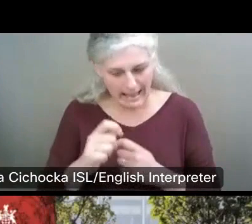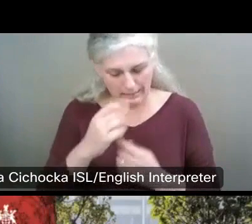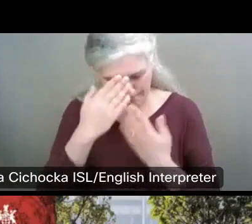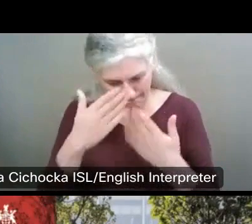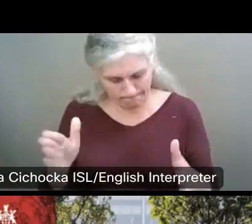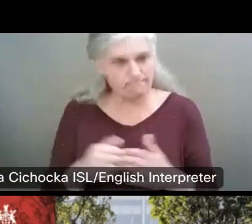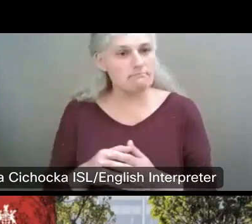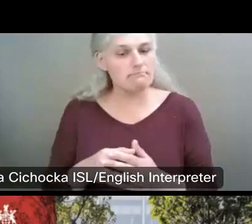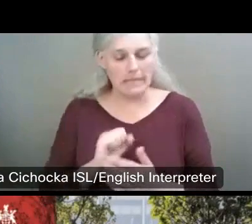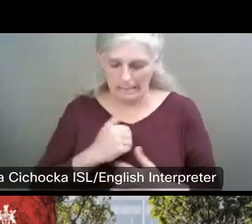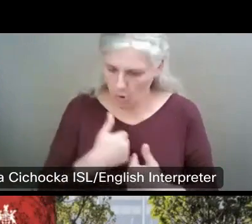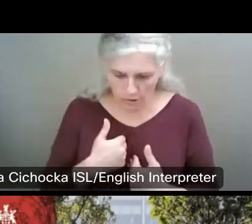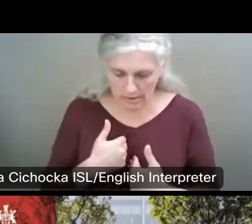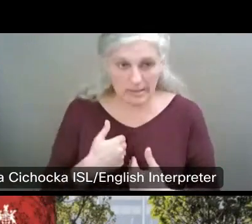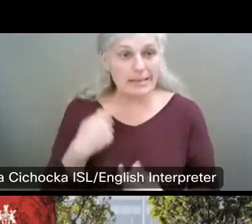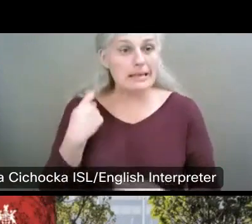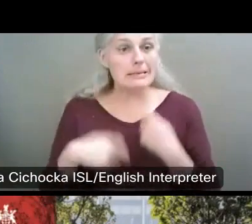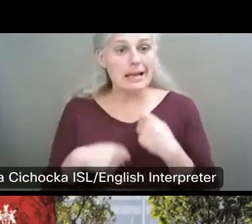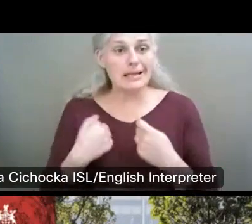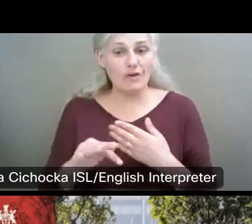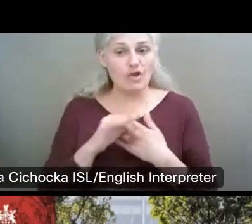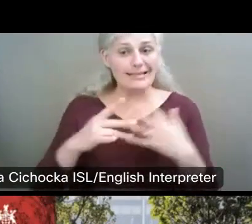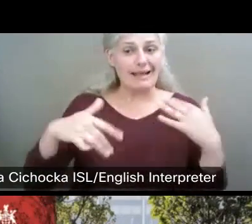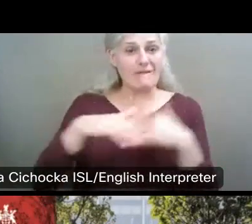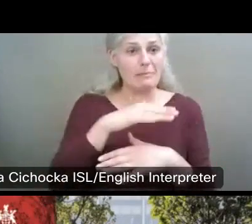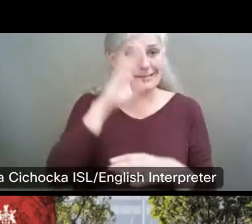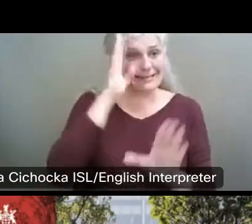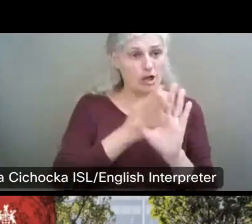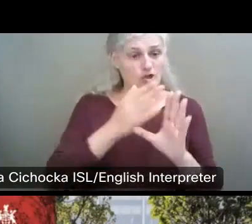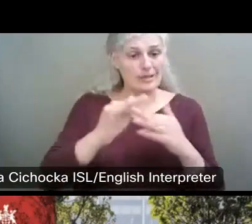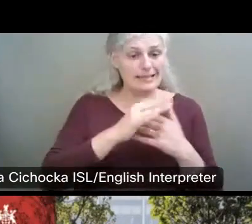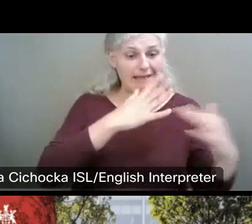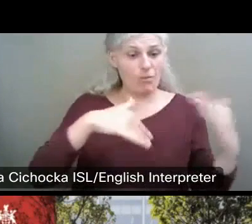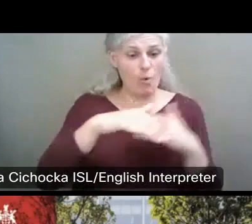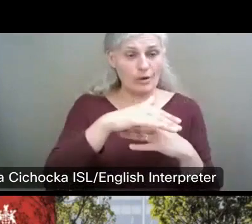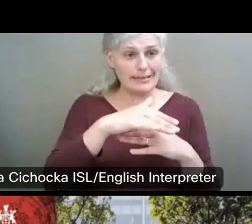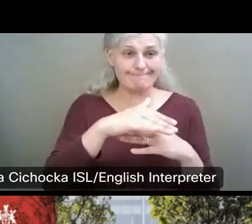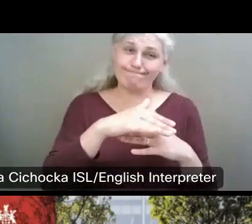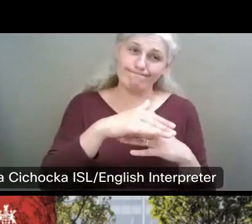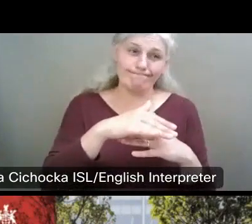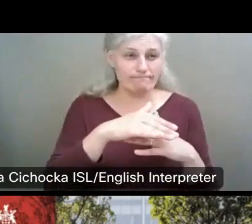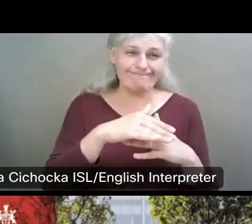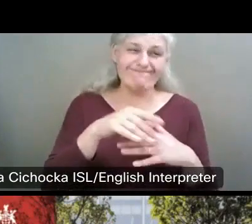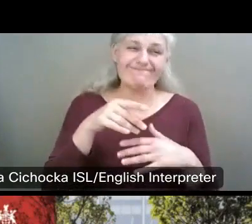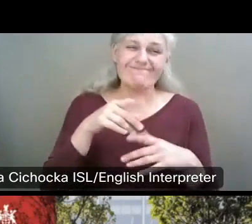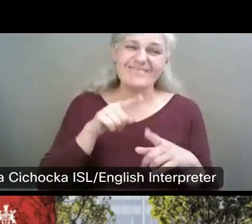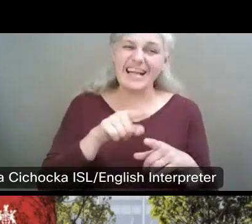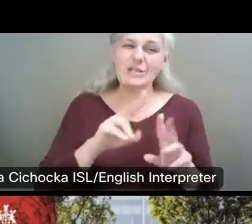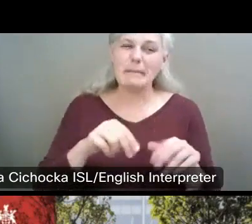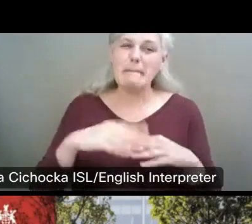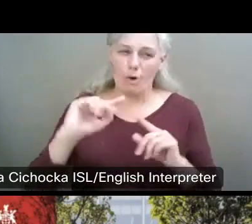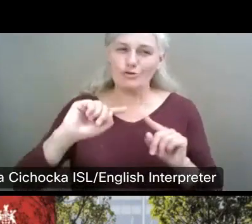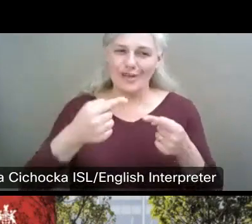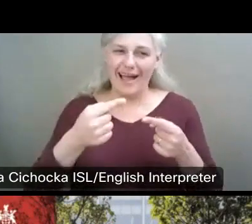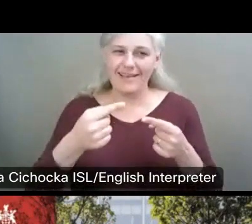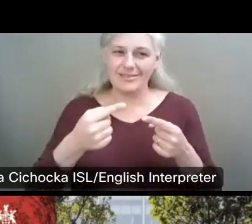the psychologically safe working environment and atmosphere, that's a whole other story. You know, it's